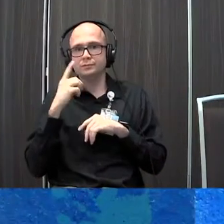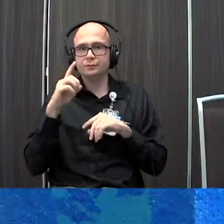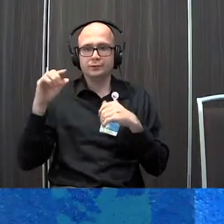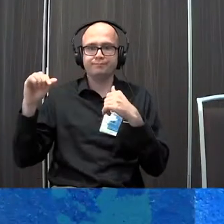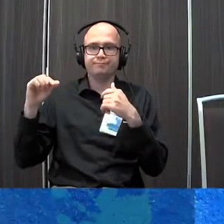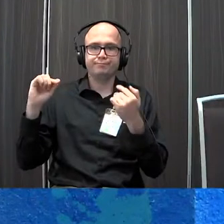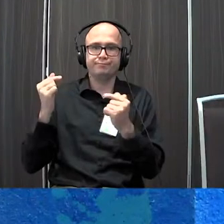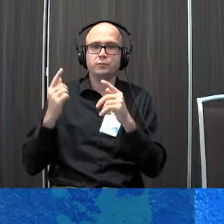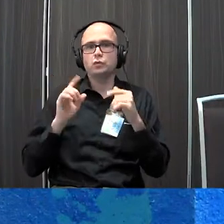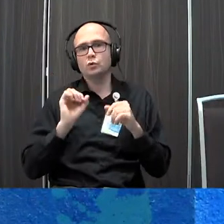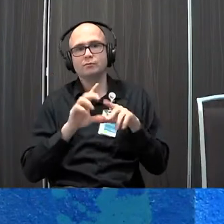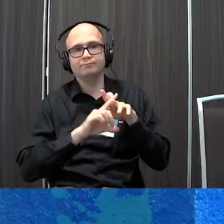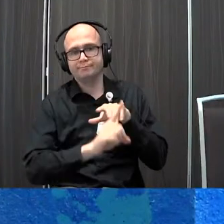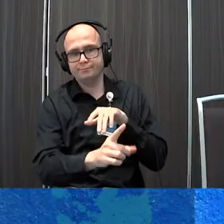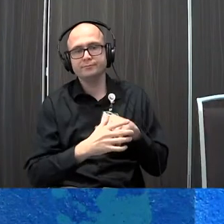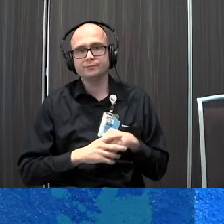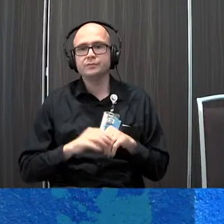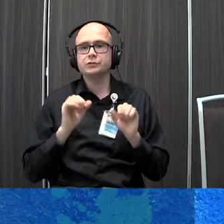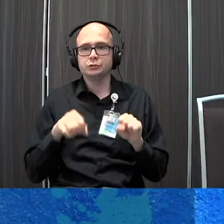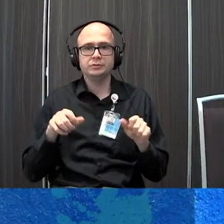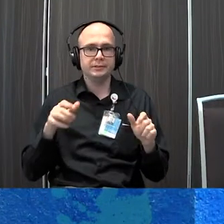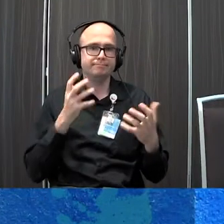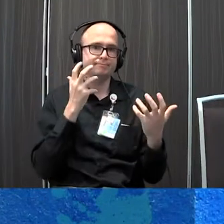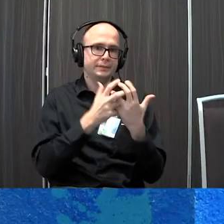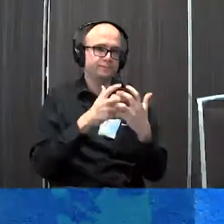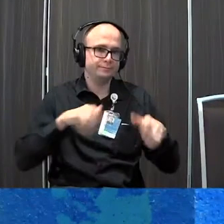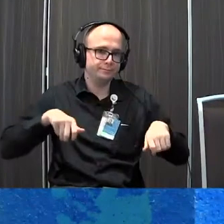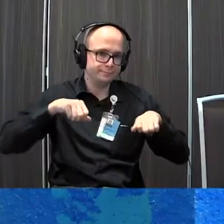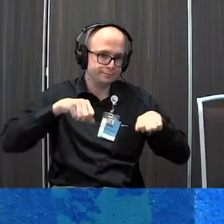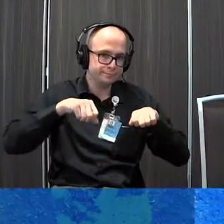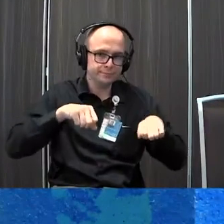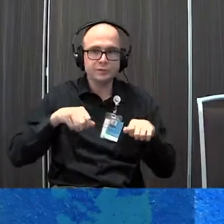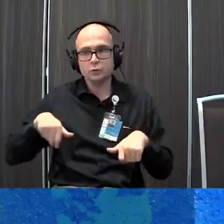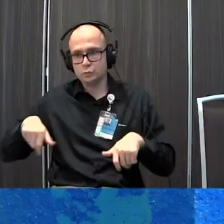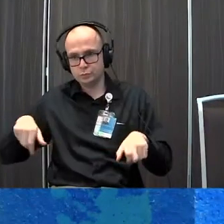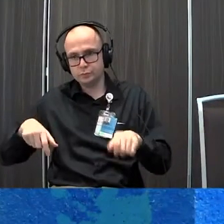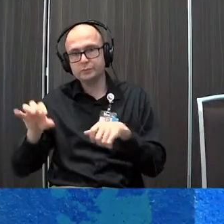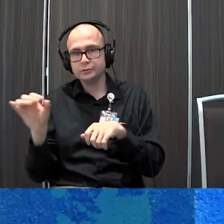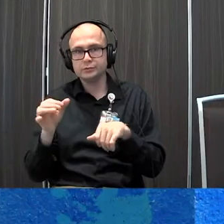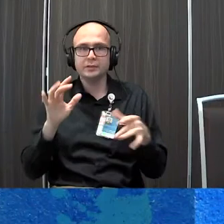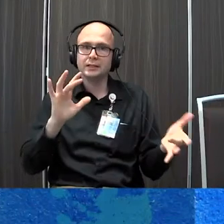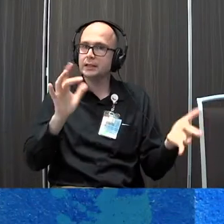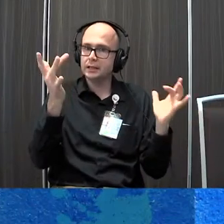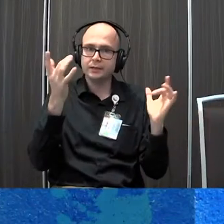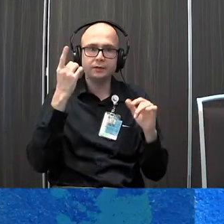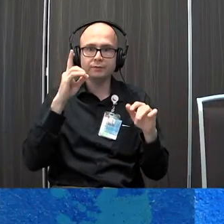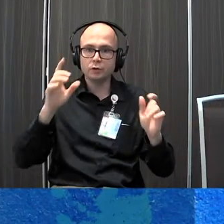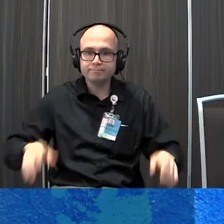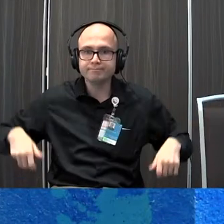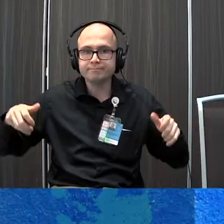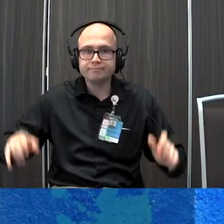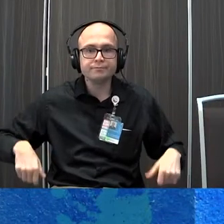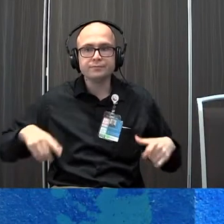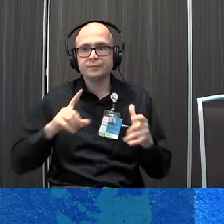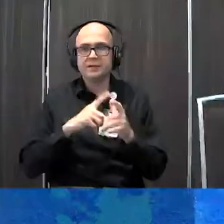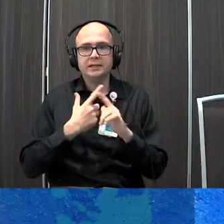injury so you could consider an adaptive stroller as well as there's the manual wheelchairs lightweight for propulsion as well as the